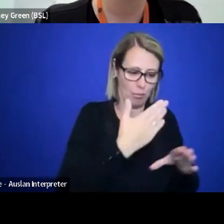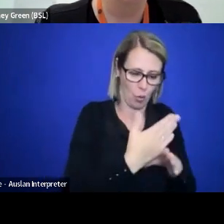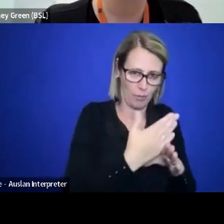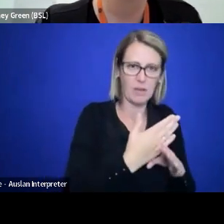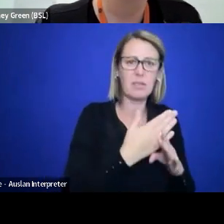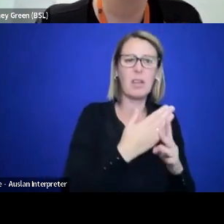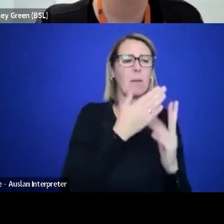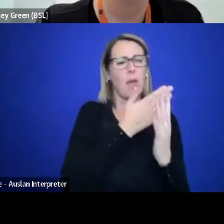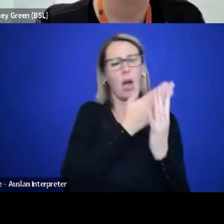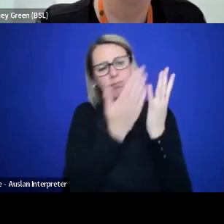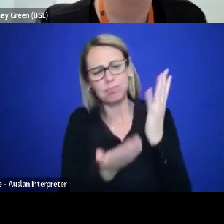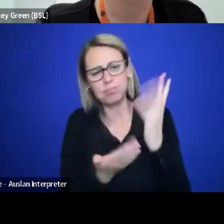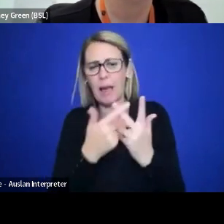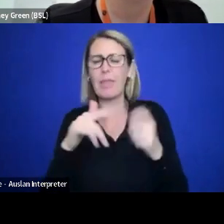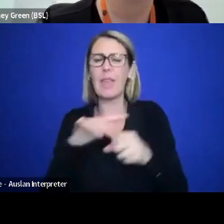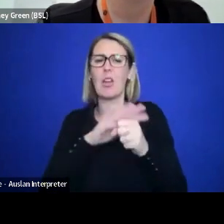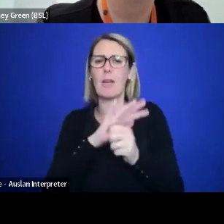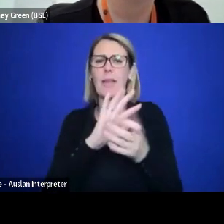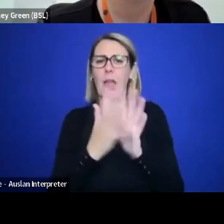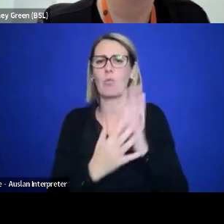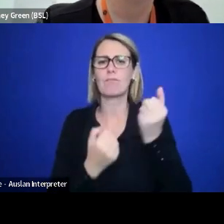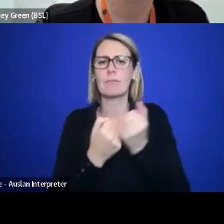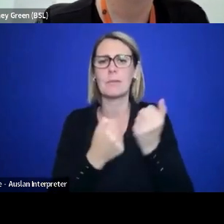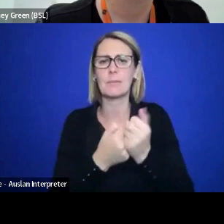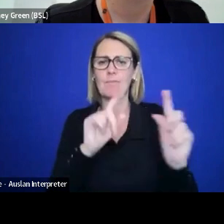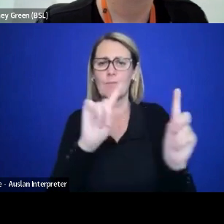broader integration and settlement?